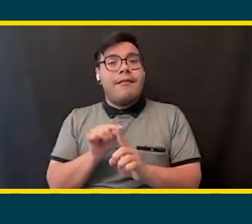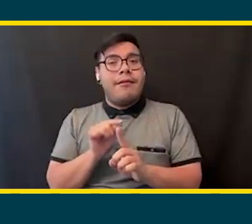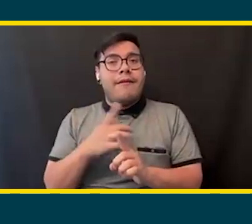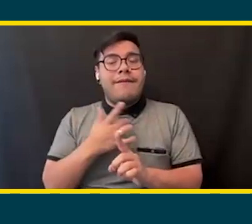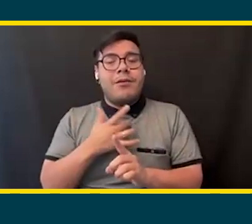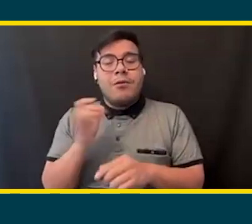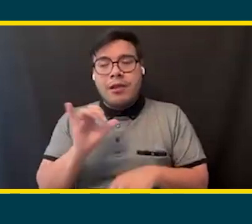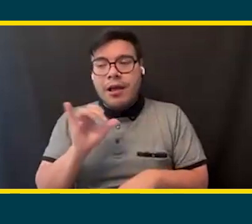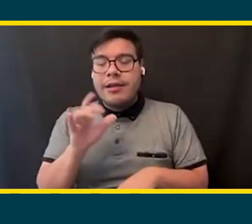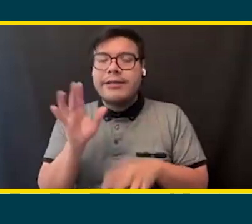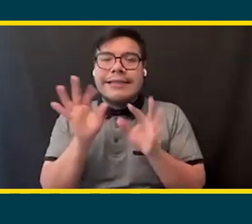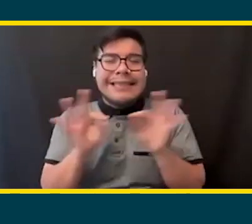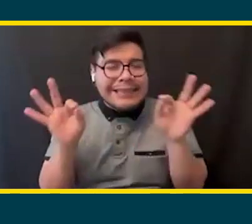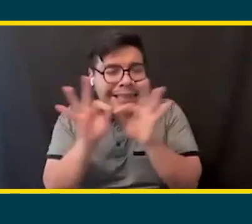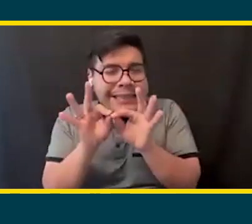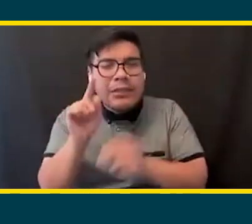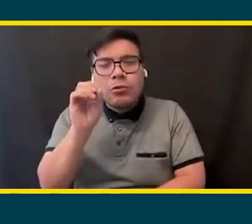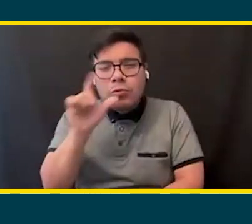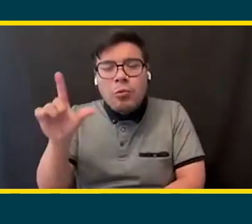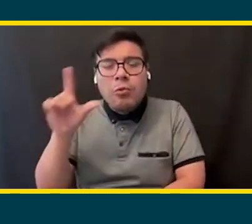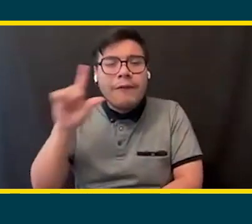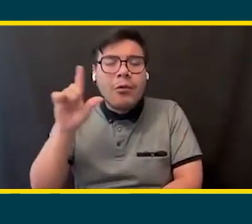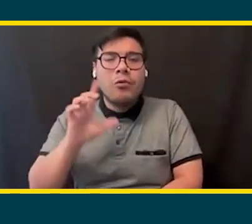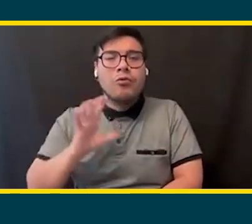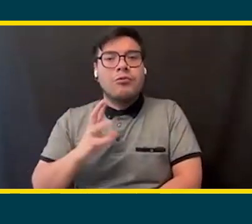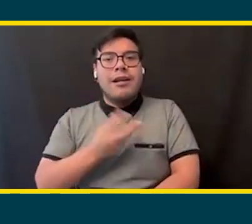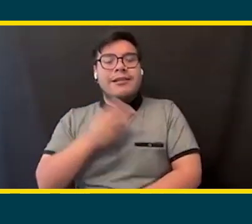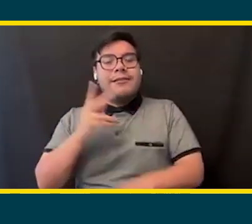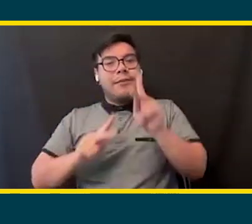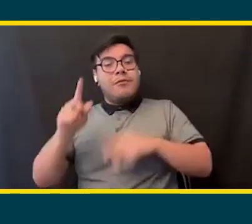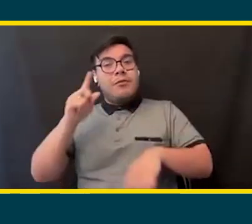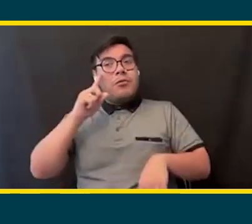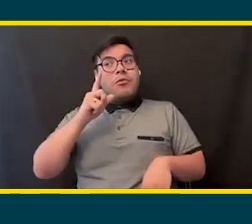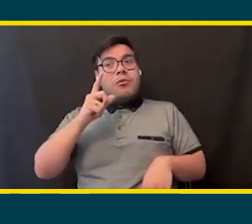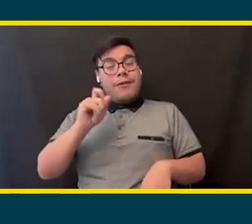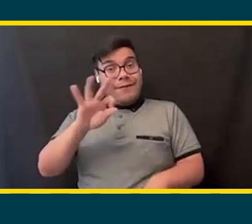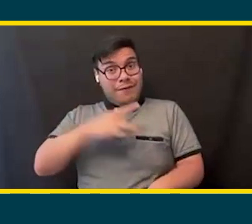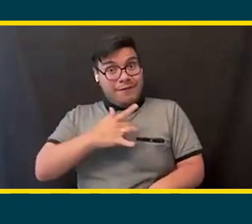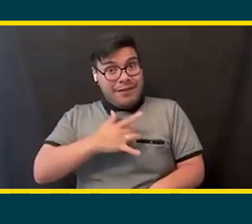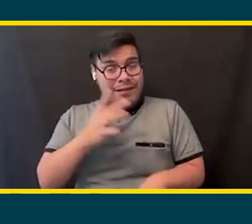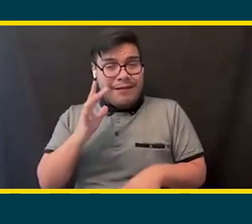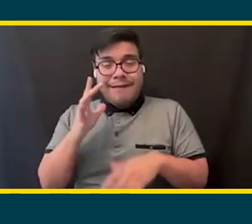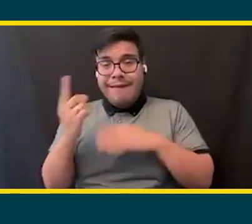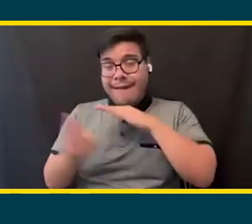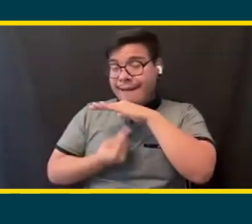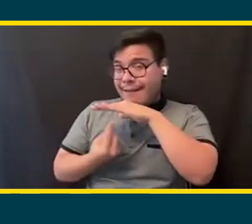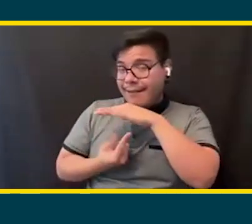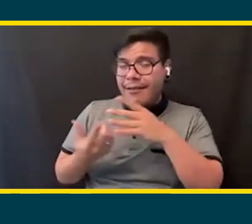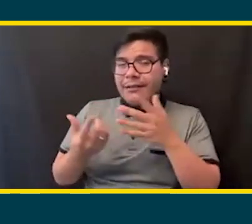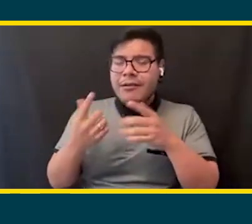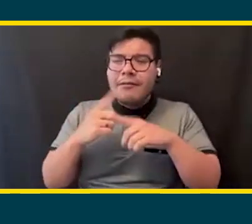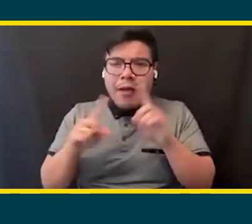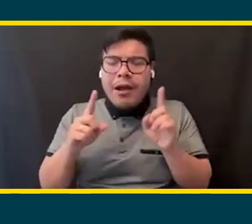a key tool for trans people who are feeling isolated. But I